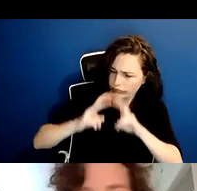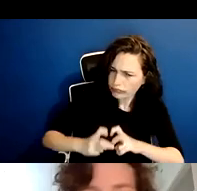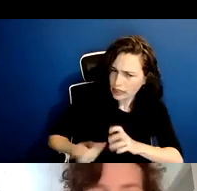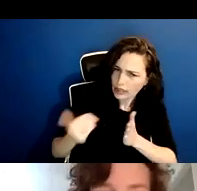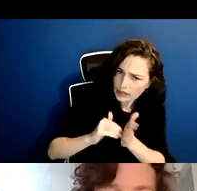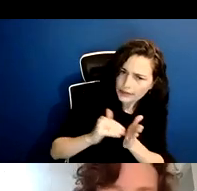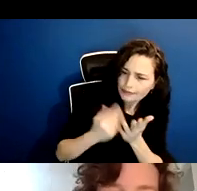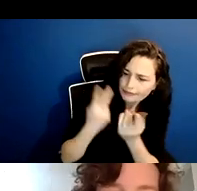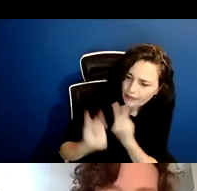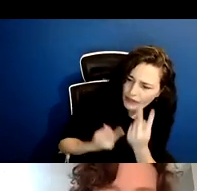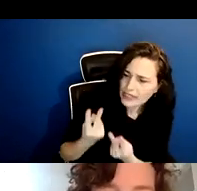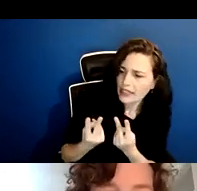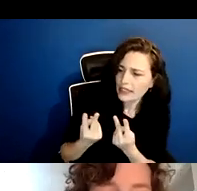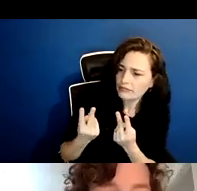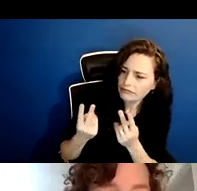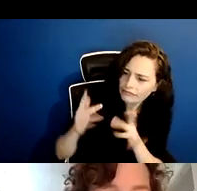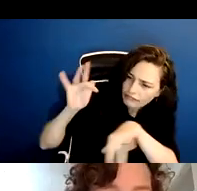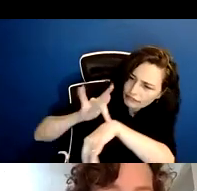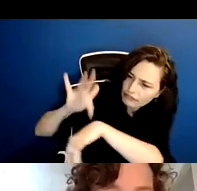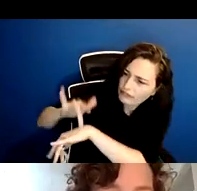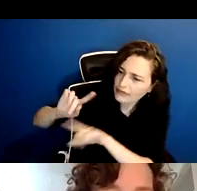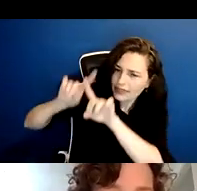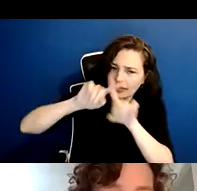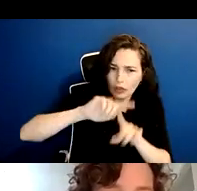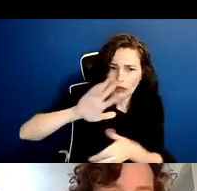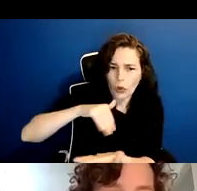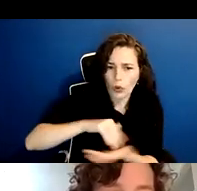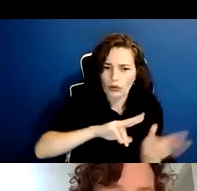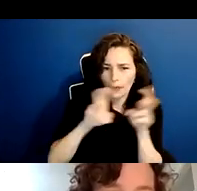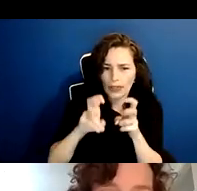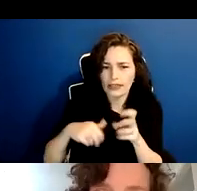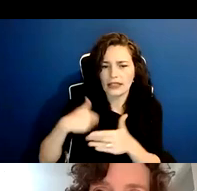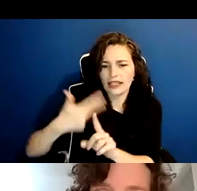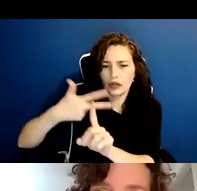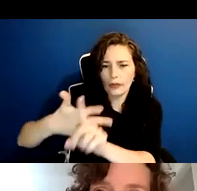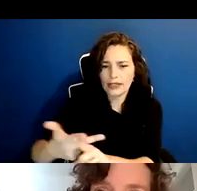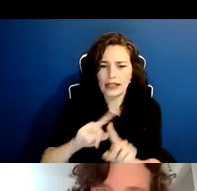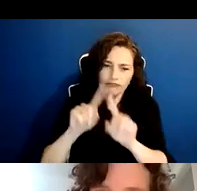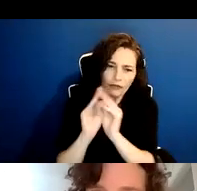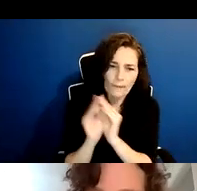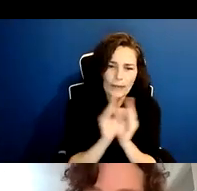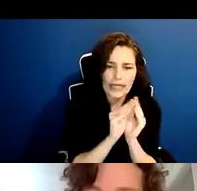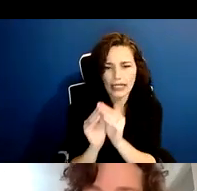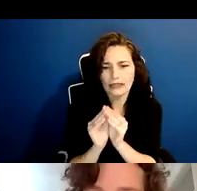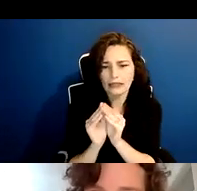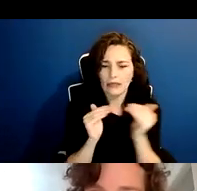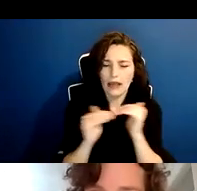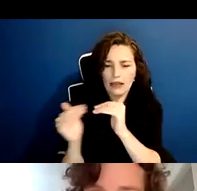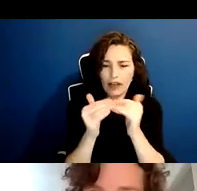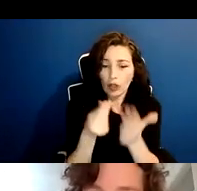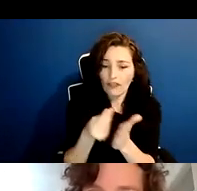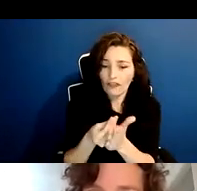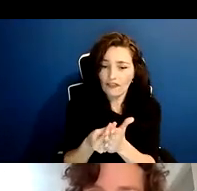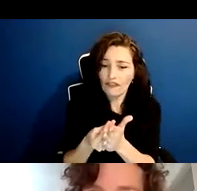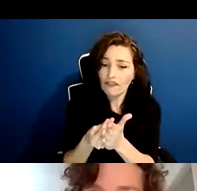and convenings with fellow funders and filmmakers, we are going to try to make the core standard again. We realized over